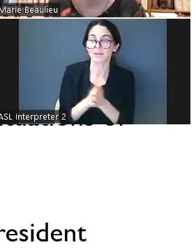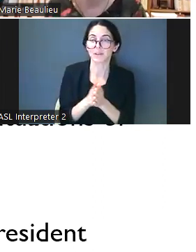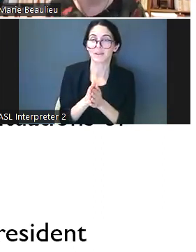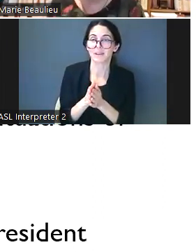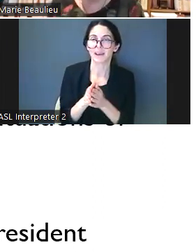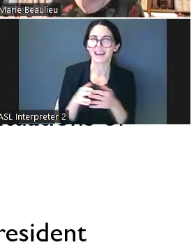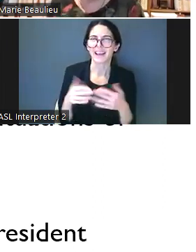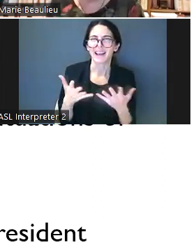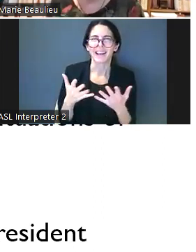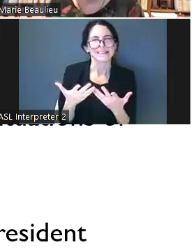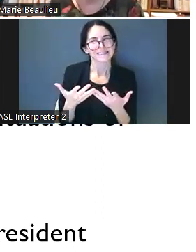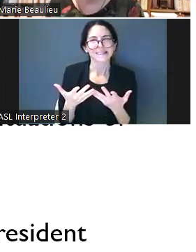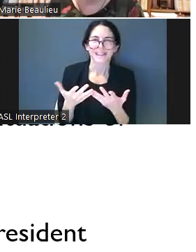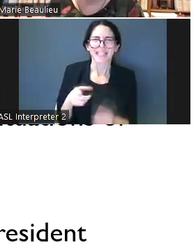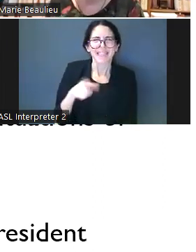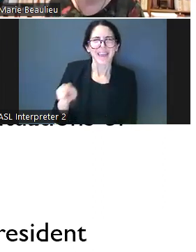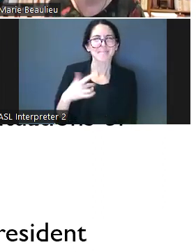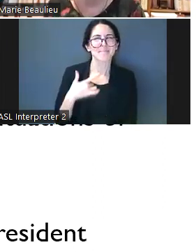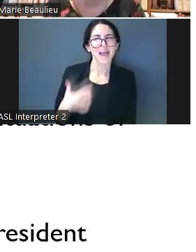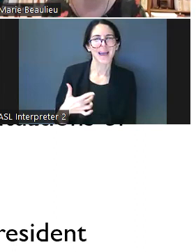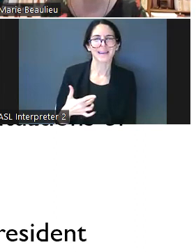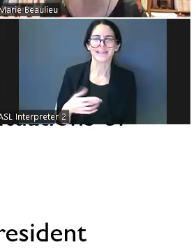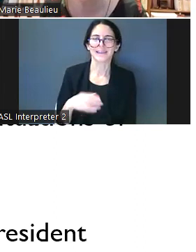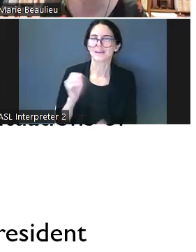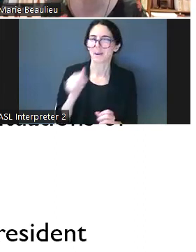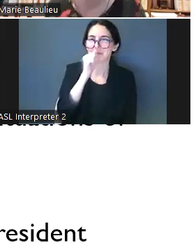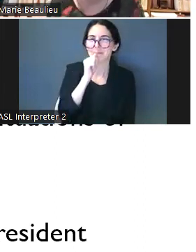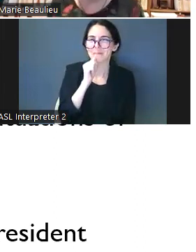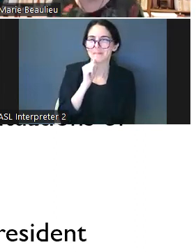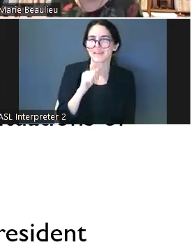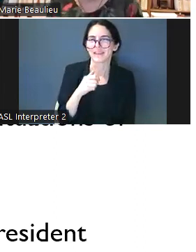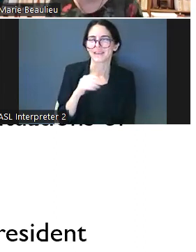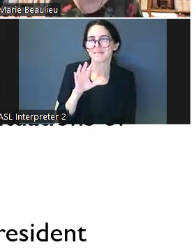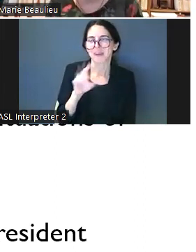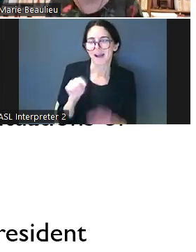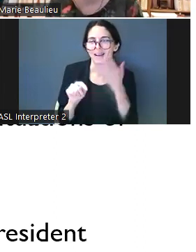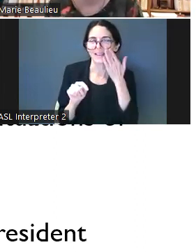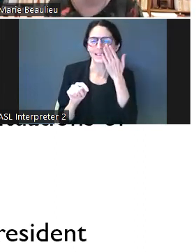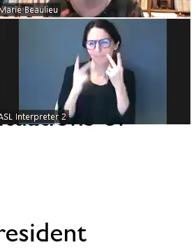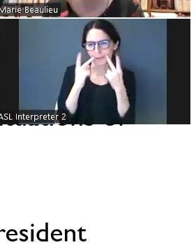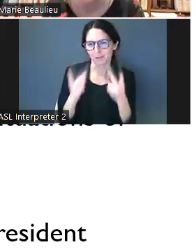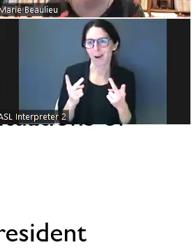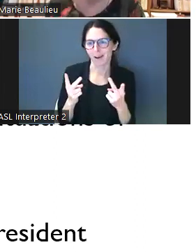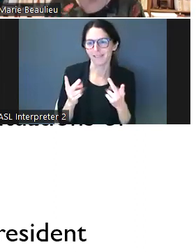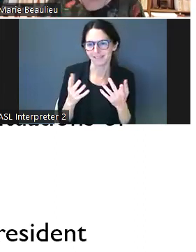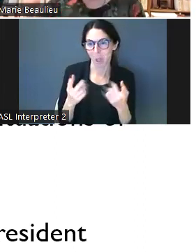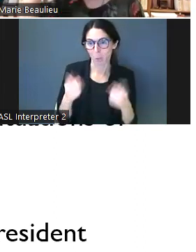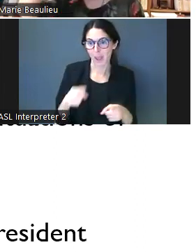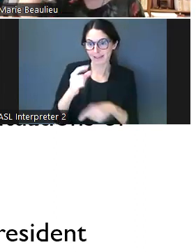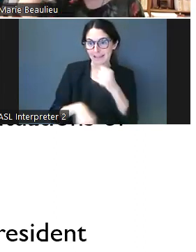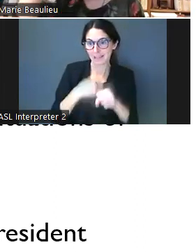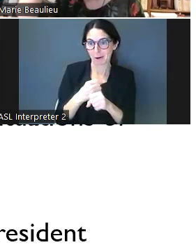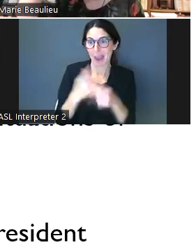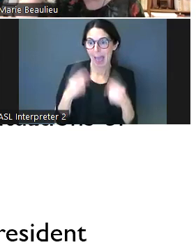being intolerant. And all of that, I didn't say it, but you saw the dates of our project. We were during the pandemic. It